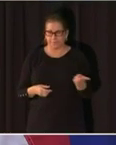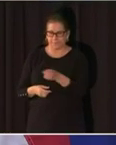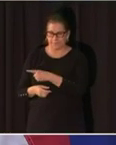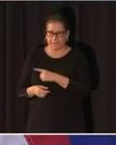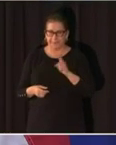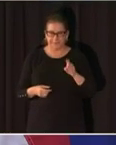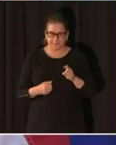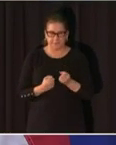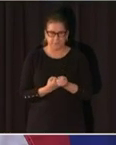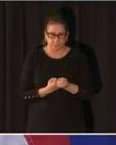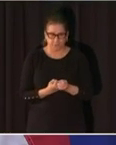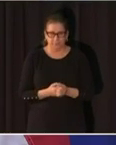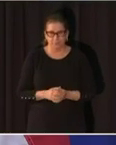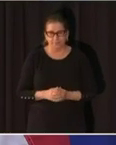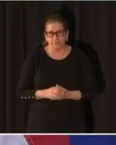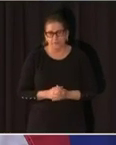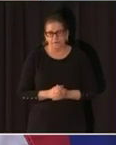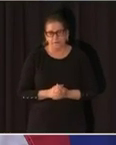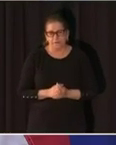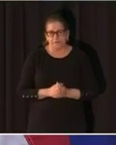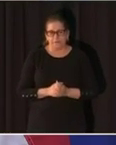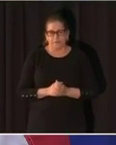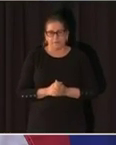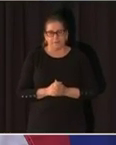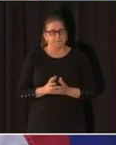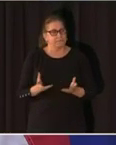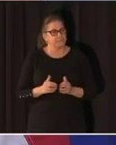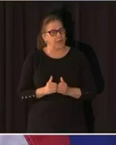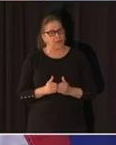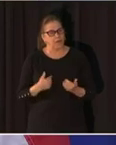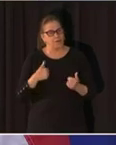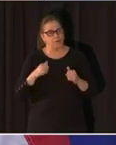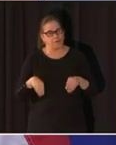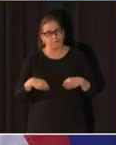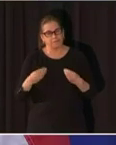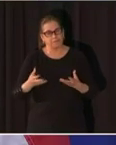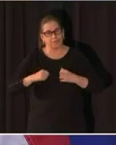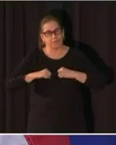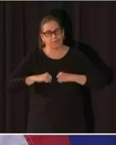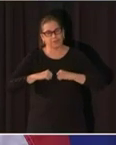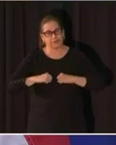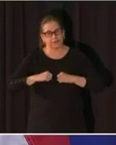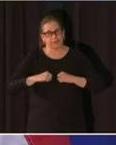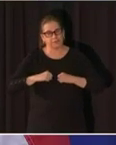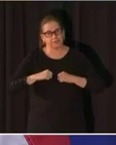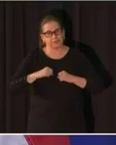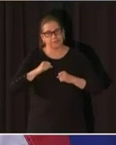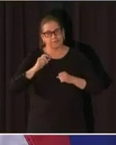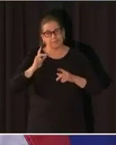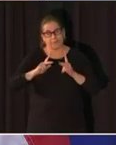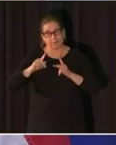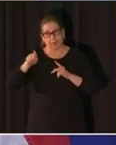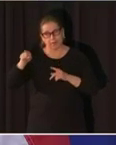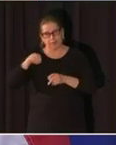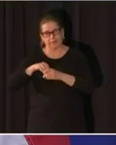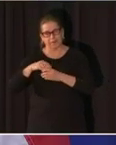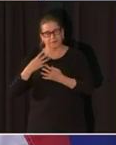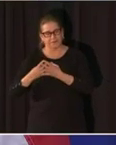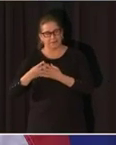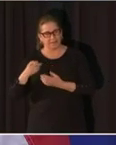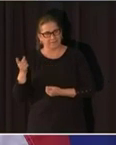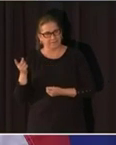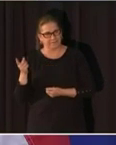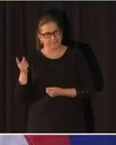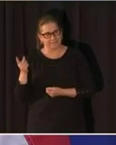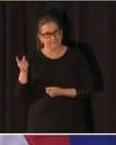information about how we are protecting residents in our custody. And you can see now we're first